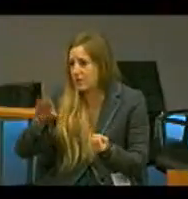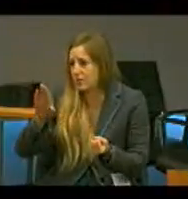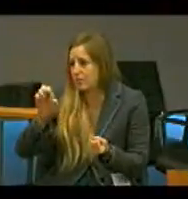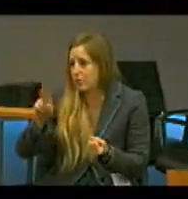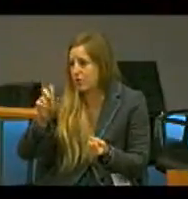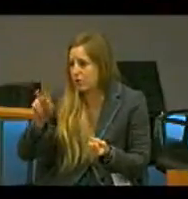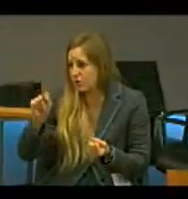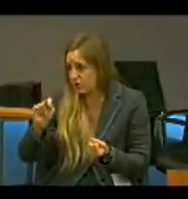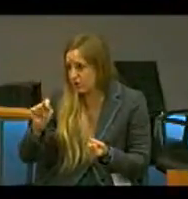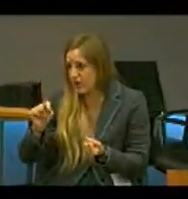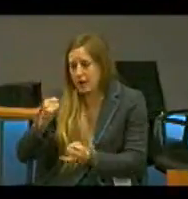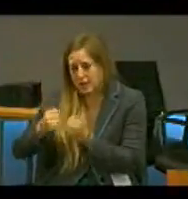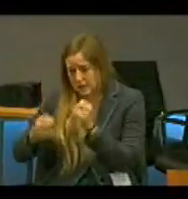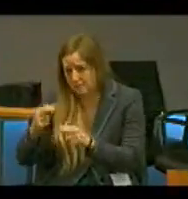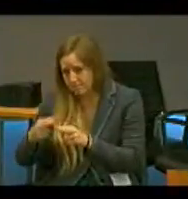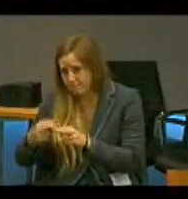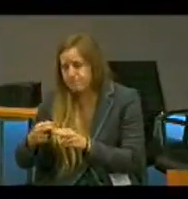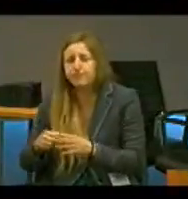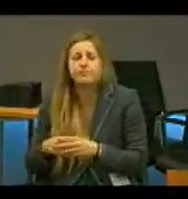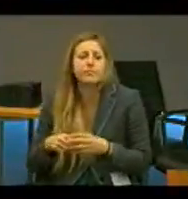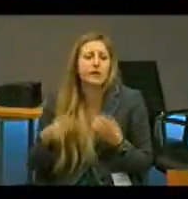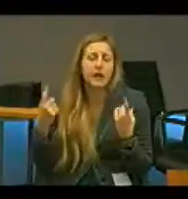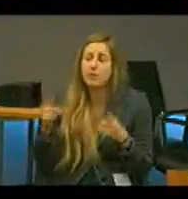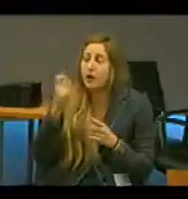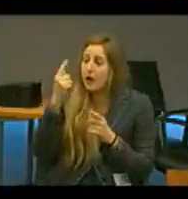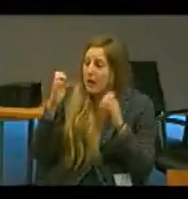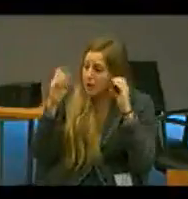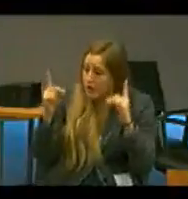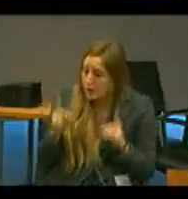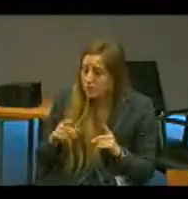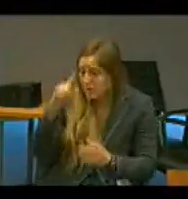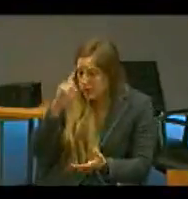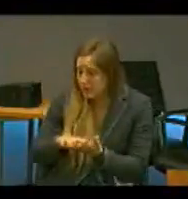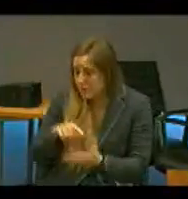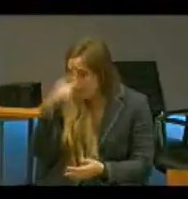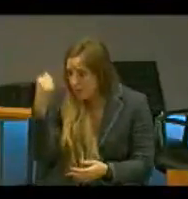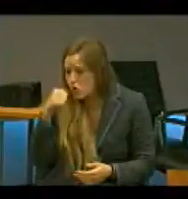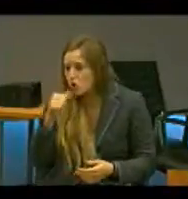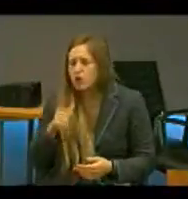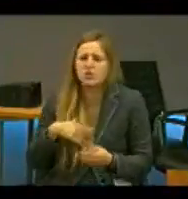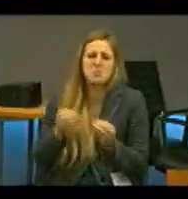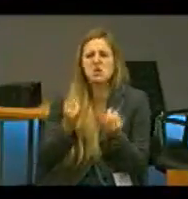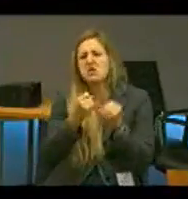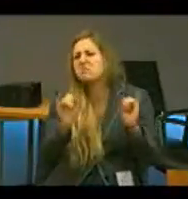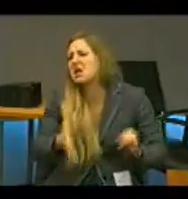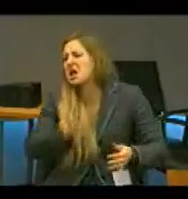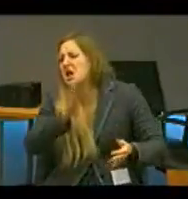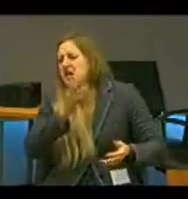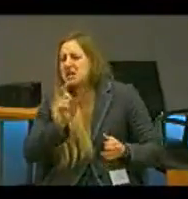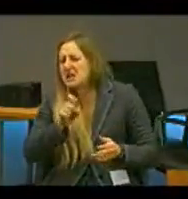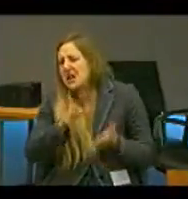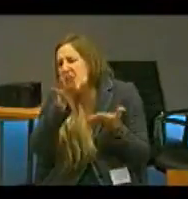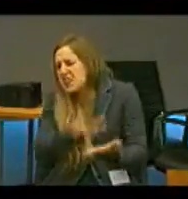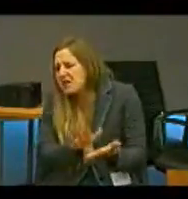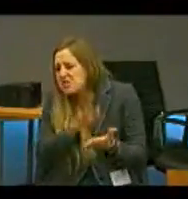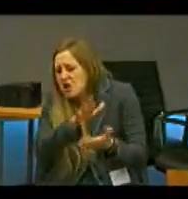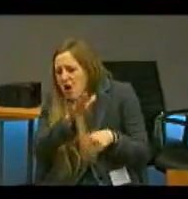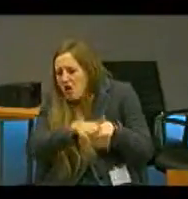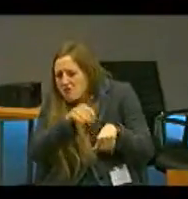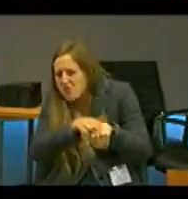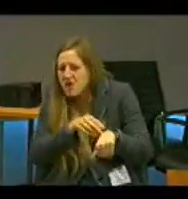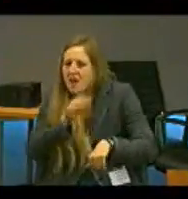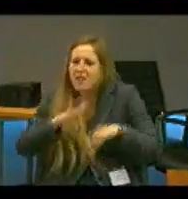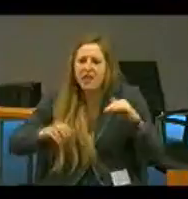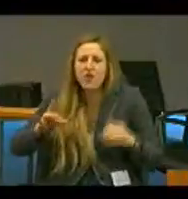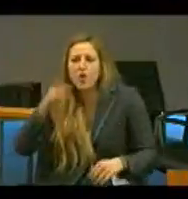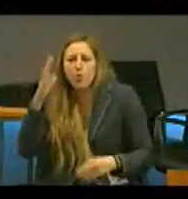us that educators believe that Black girls are more independent, need less comfort, need less support than their white peers.